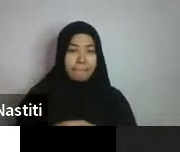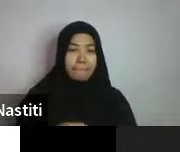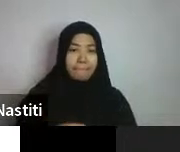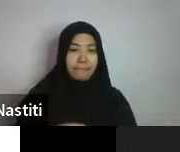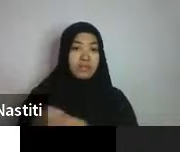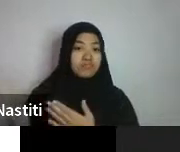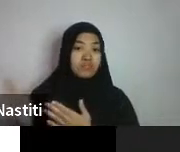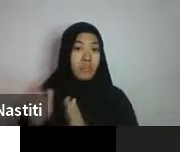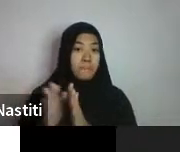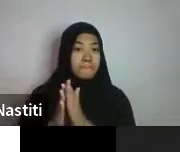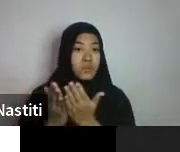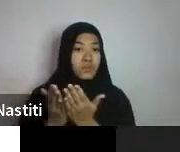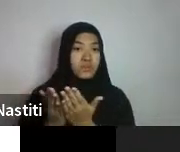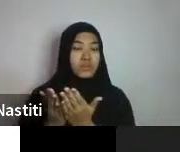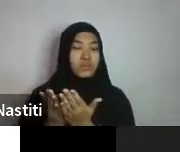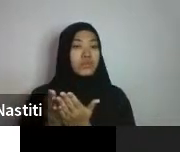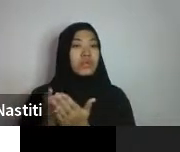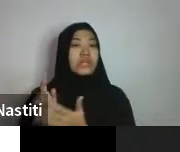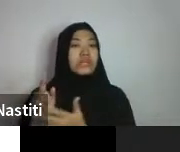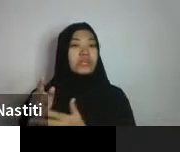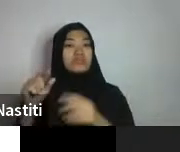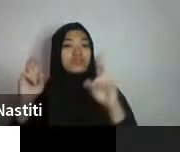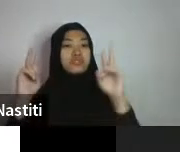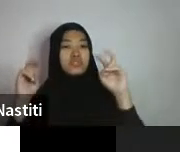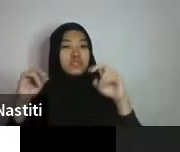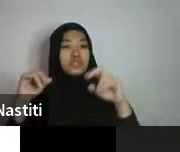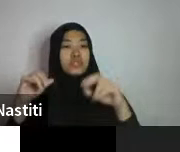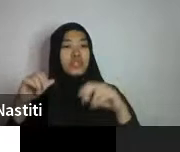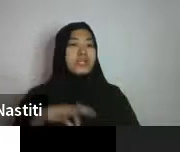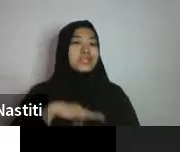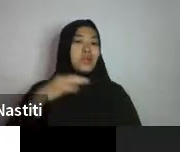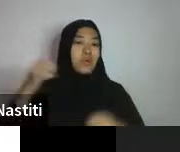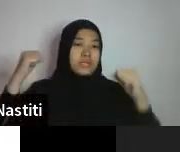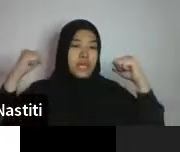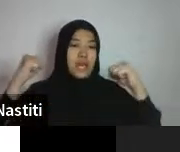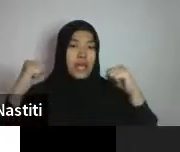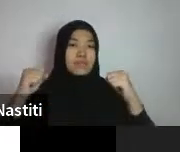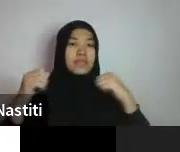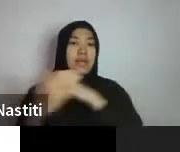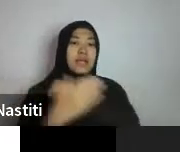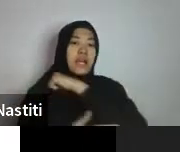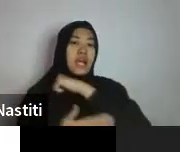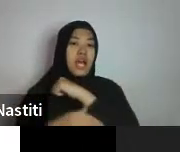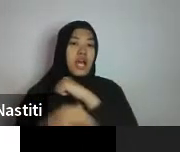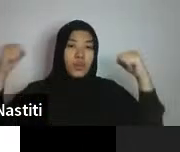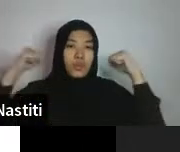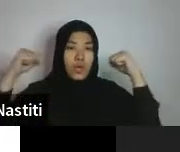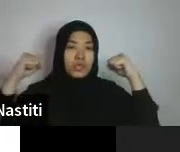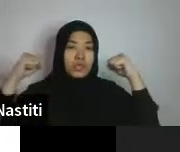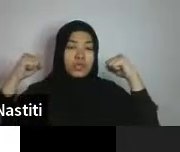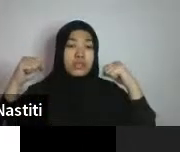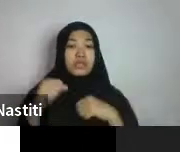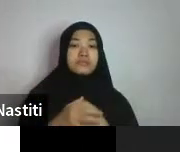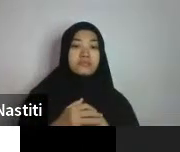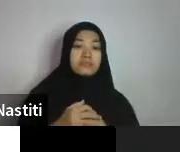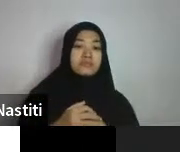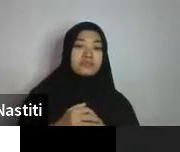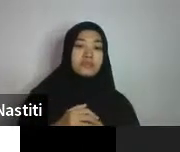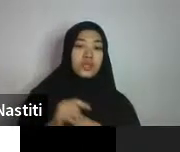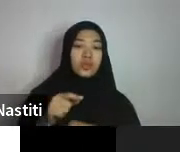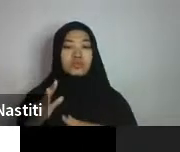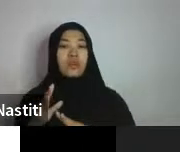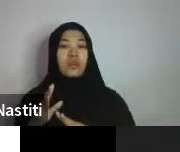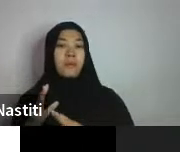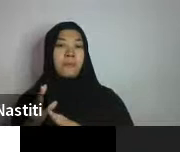a healthy nation and a strong country, with more than 50 Indonesian contributions about the future of mental health